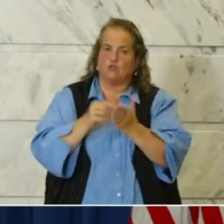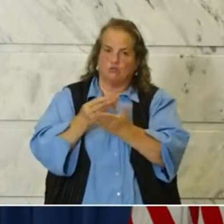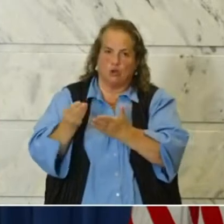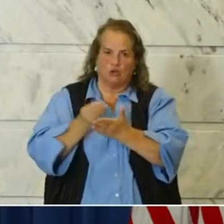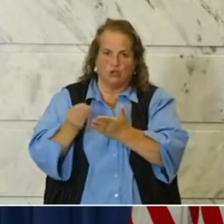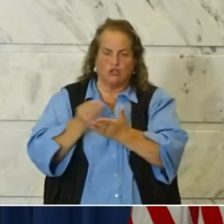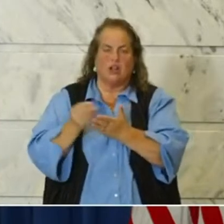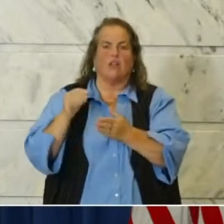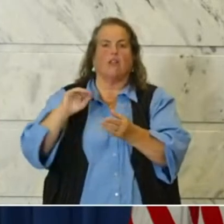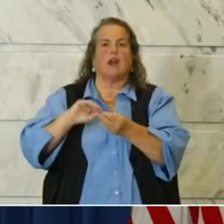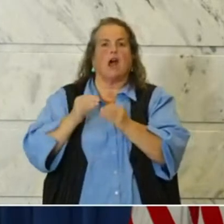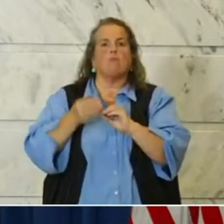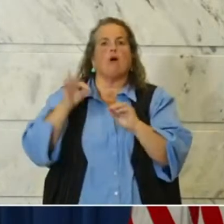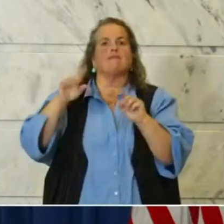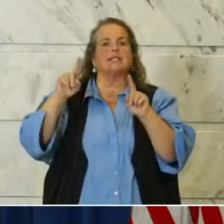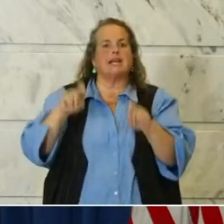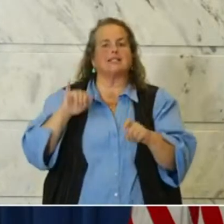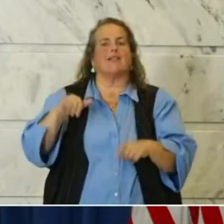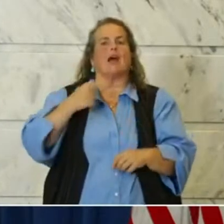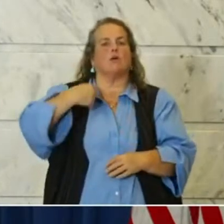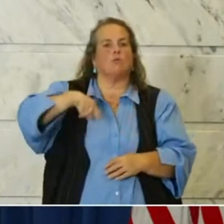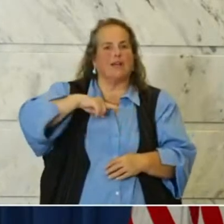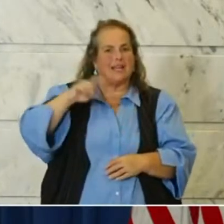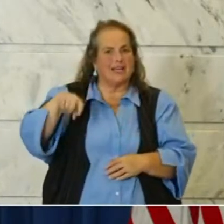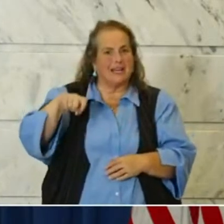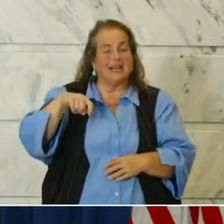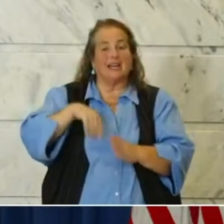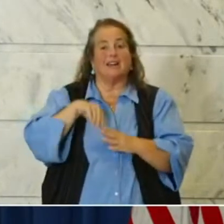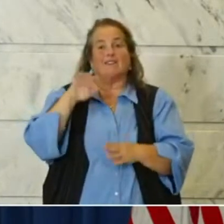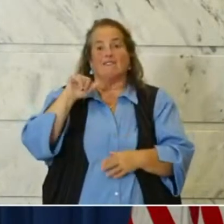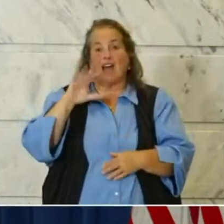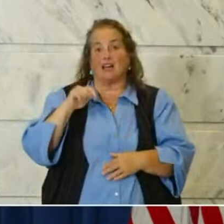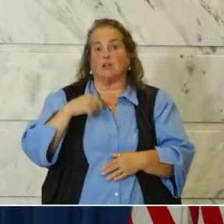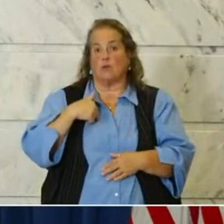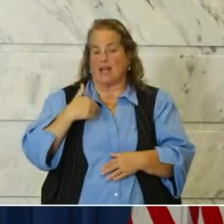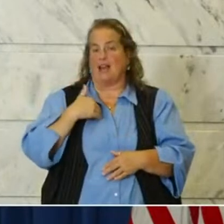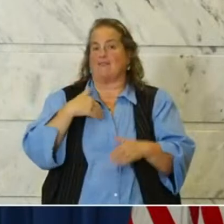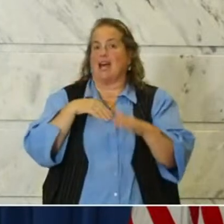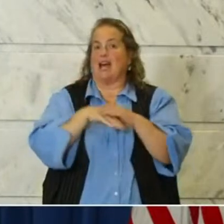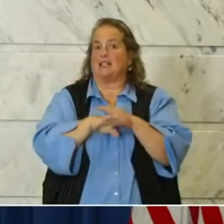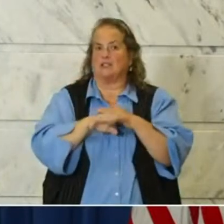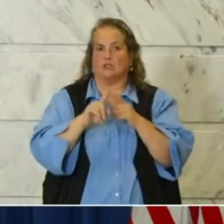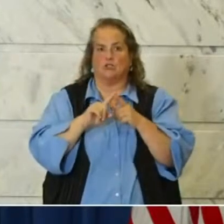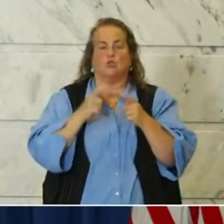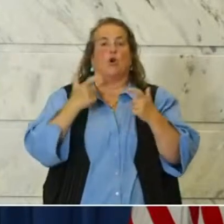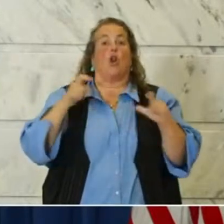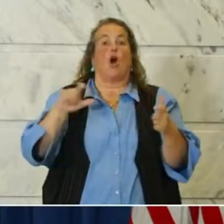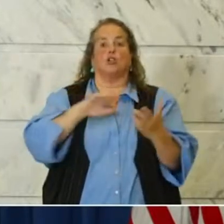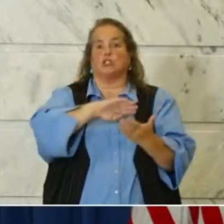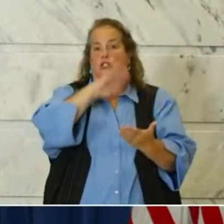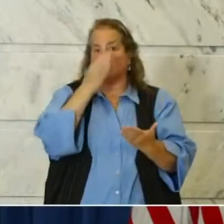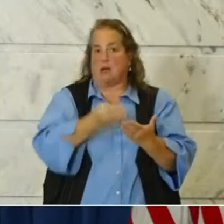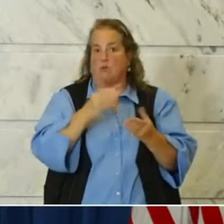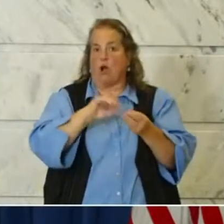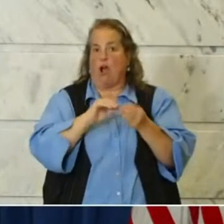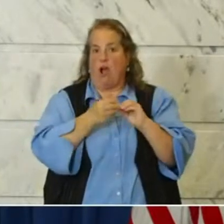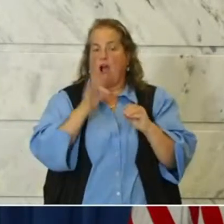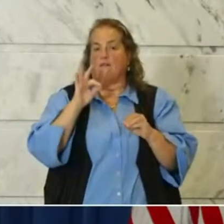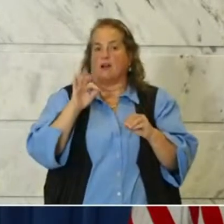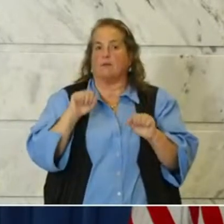the capacity of tests that we need. In fact, we have access to a significant amount of capacity, and that